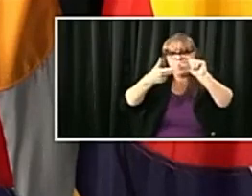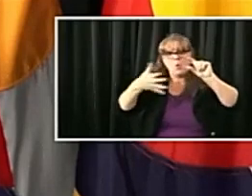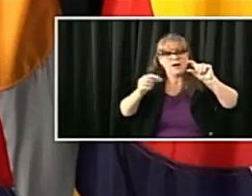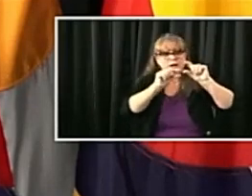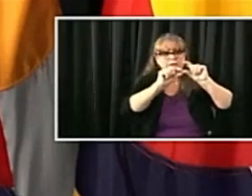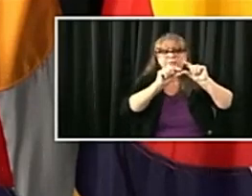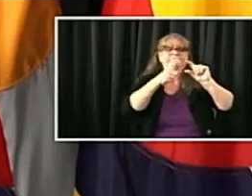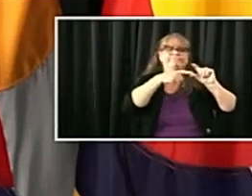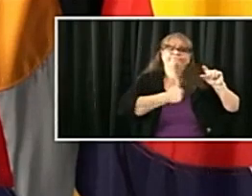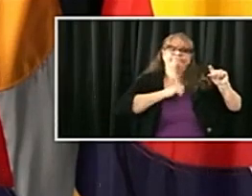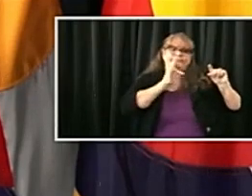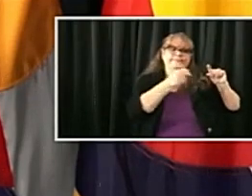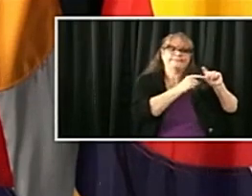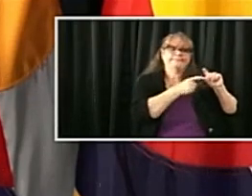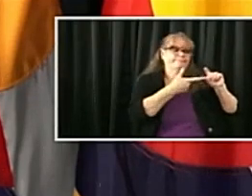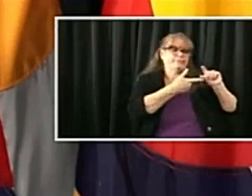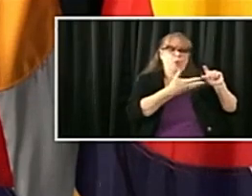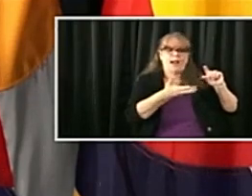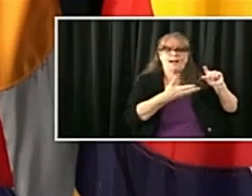should be relatively few doses.